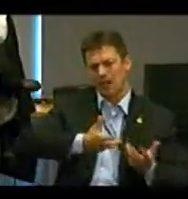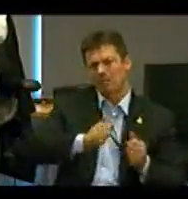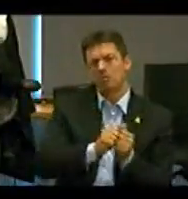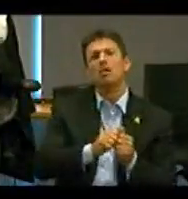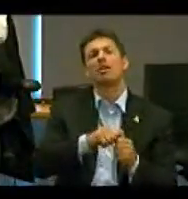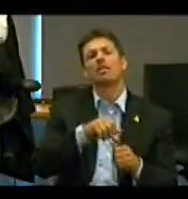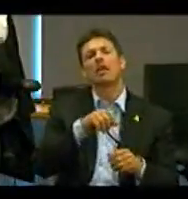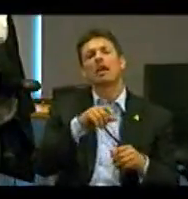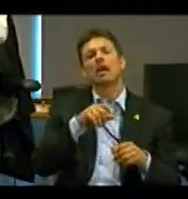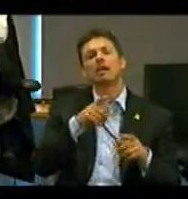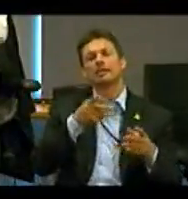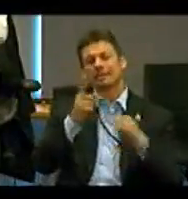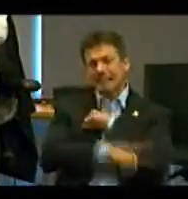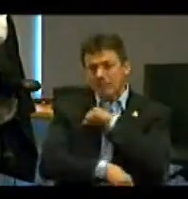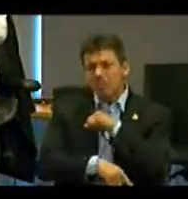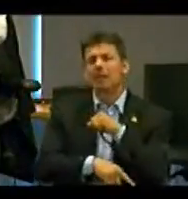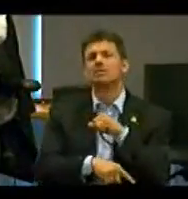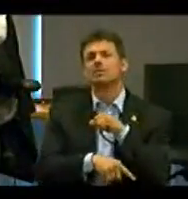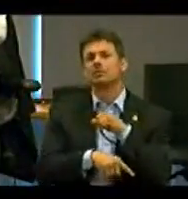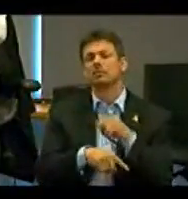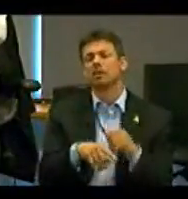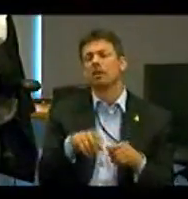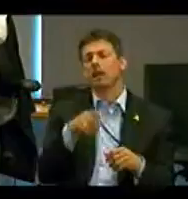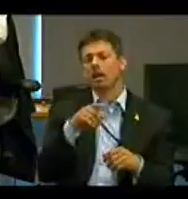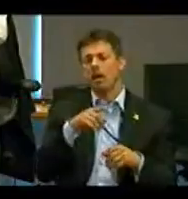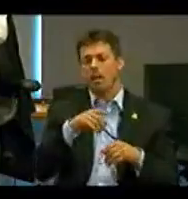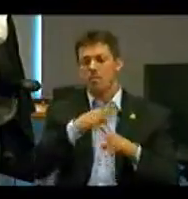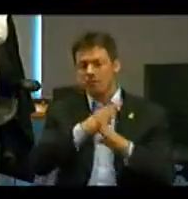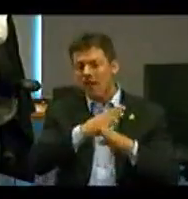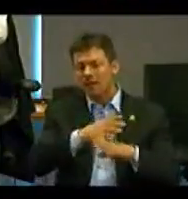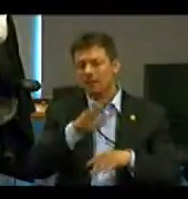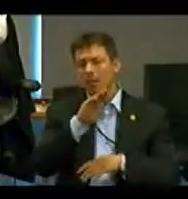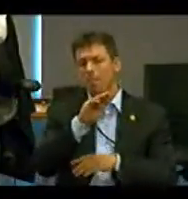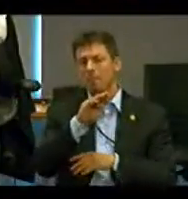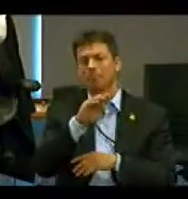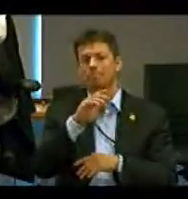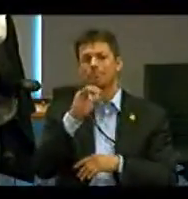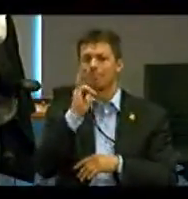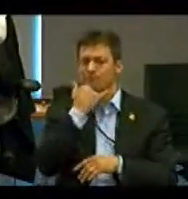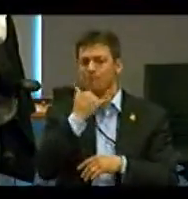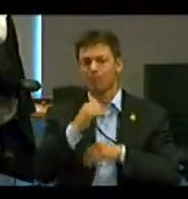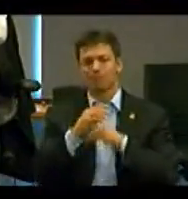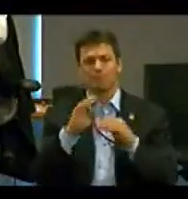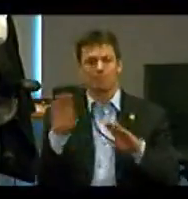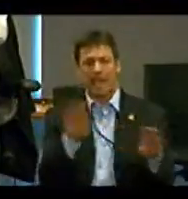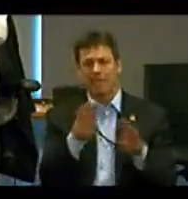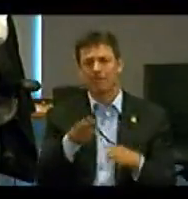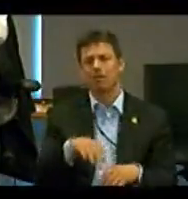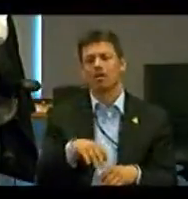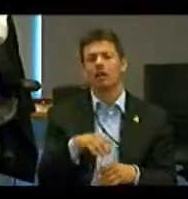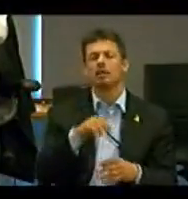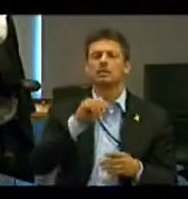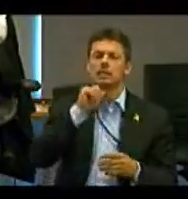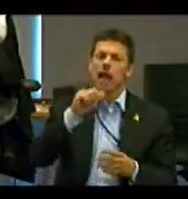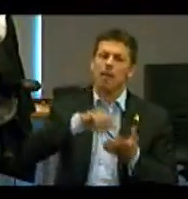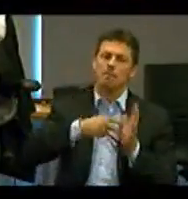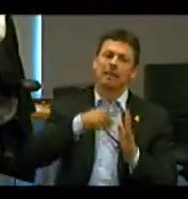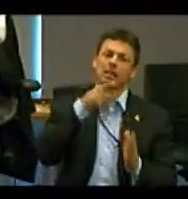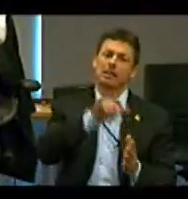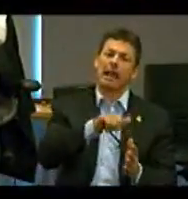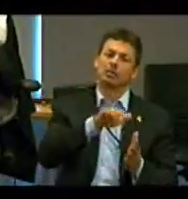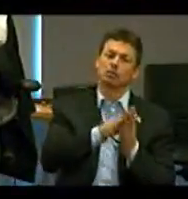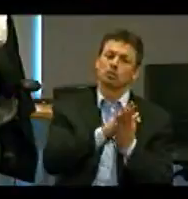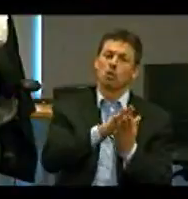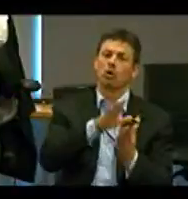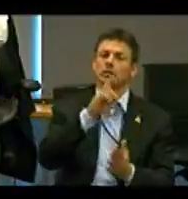help kids, prevent the misbehavior and keep kids in school as much as possible. That doesn't mean they don't suspend students when there's a safety